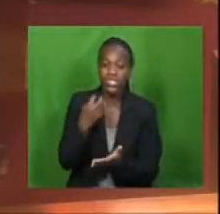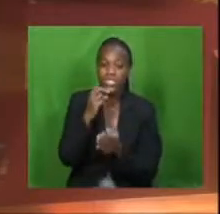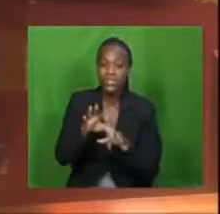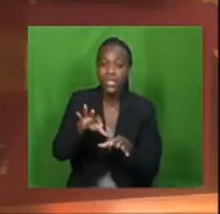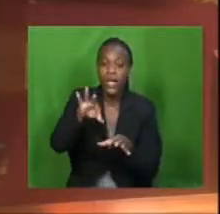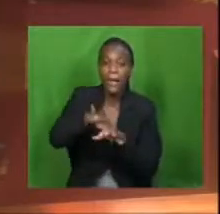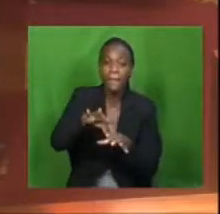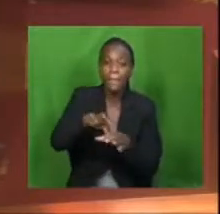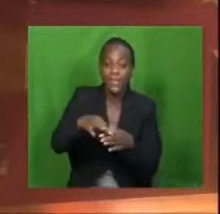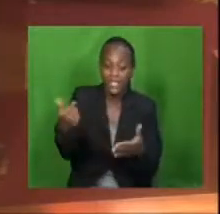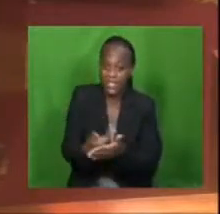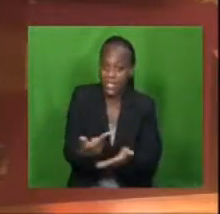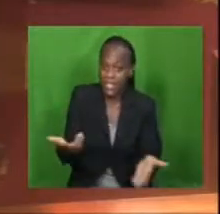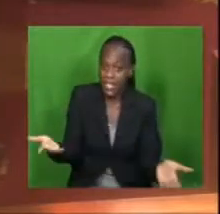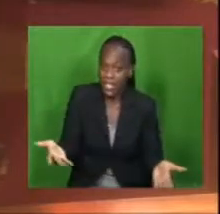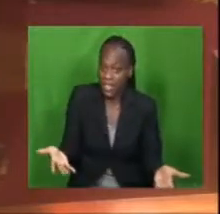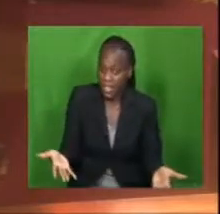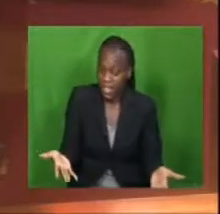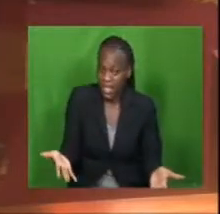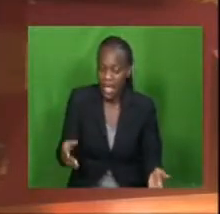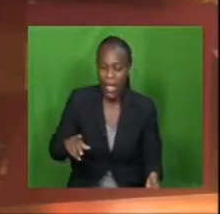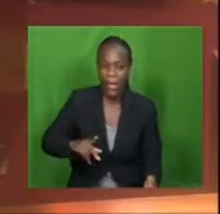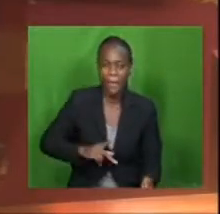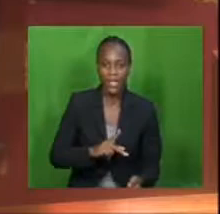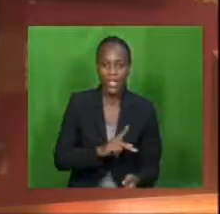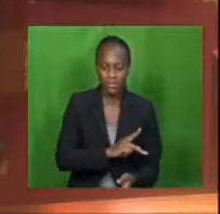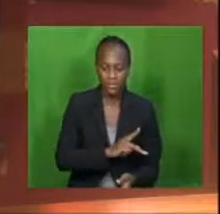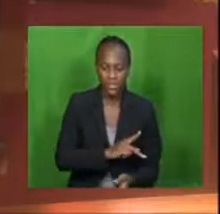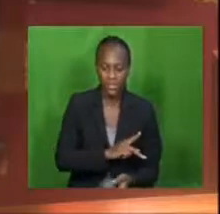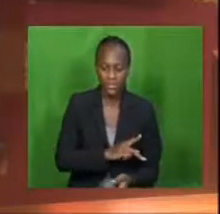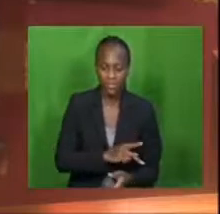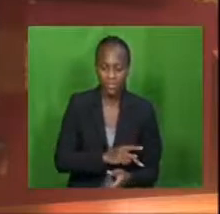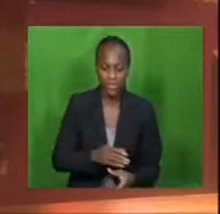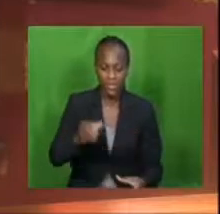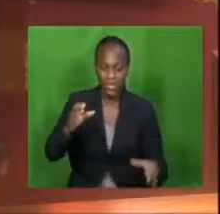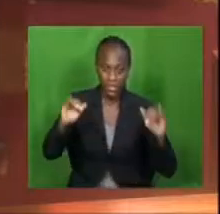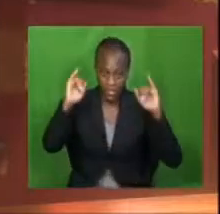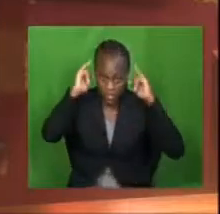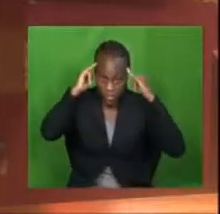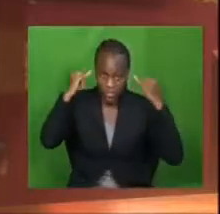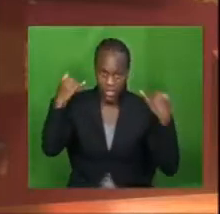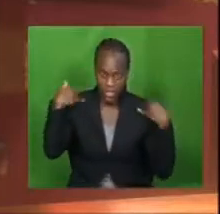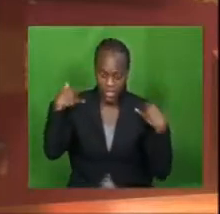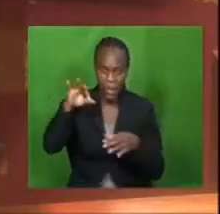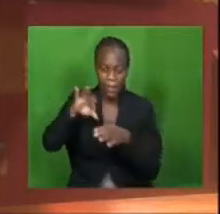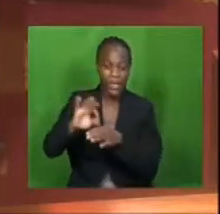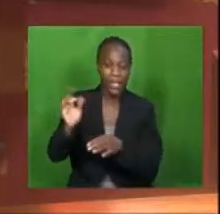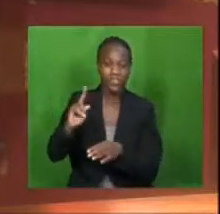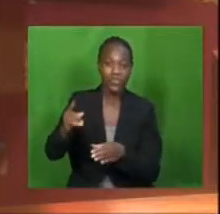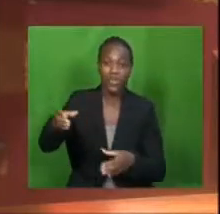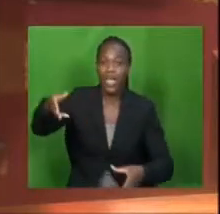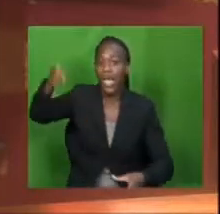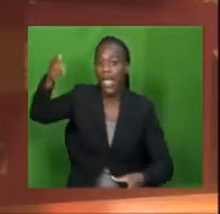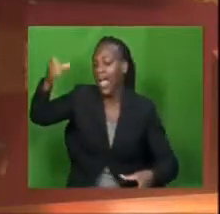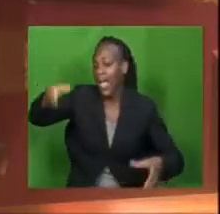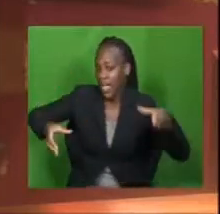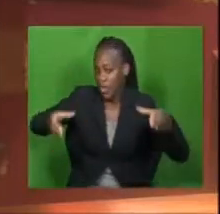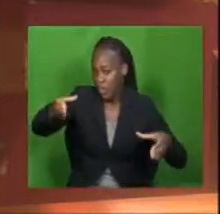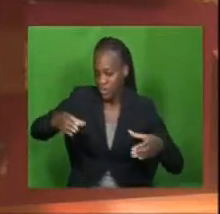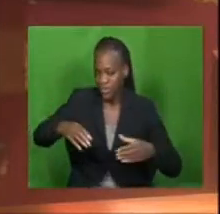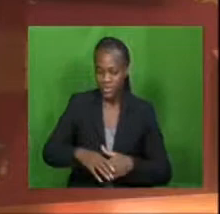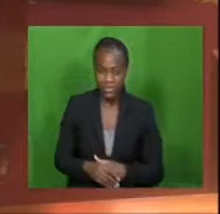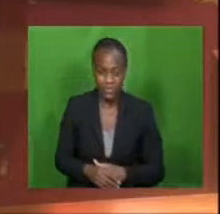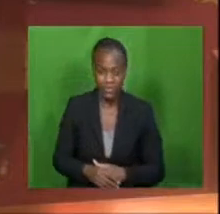presence of Parliament, and my Lord the Chief Justice will plant within the presence of the Supreme Court. Mr. Speaker, other